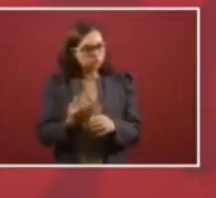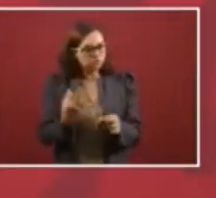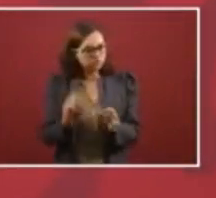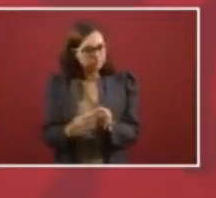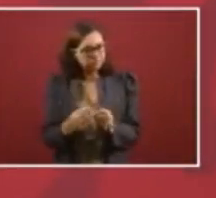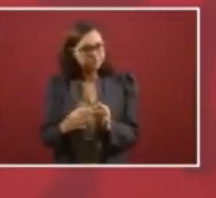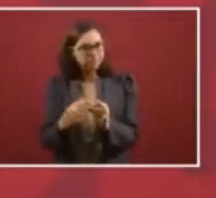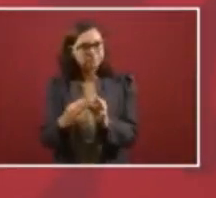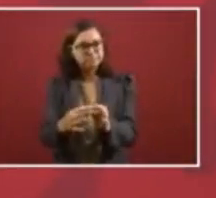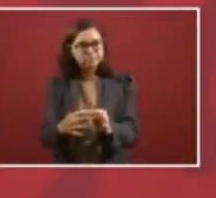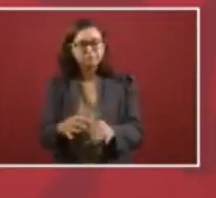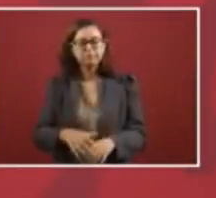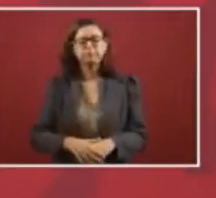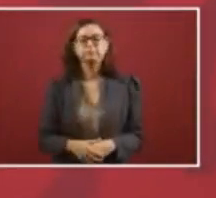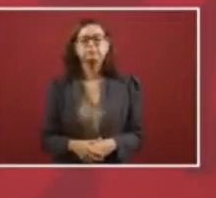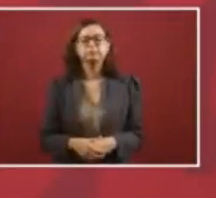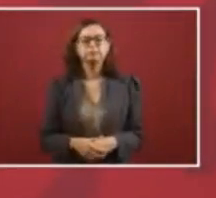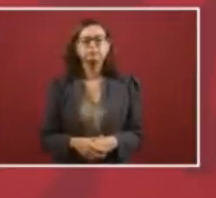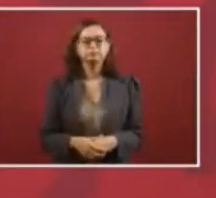of responsibility.